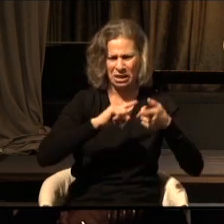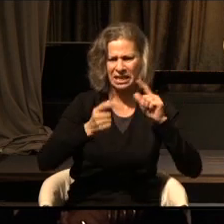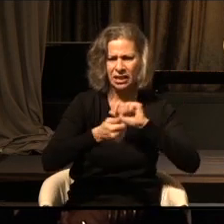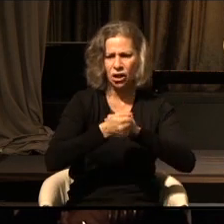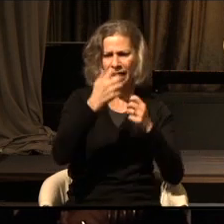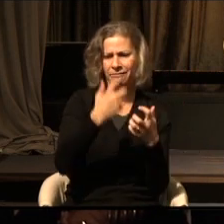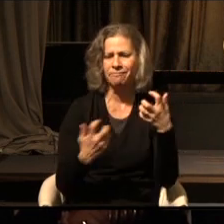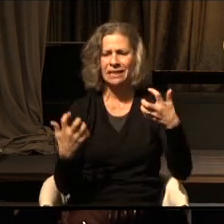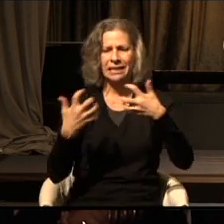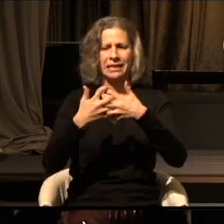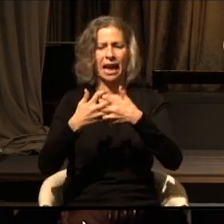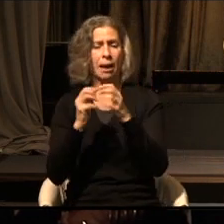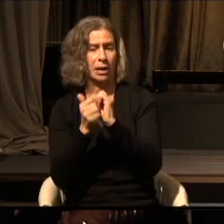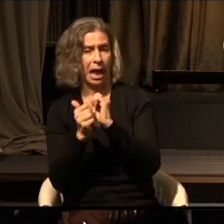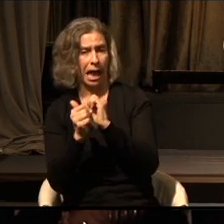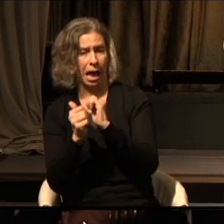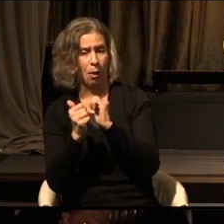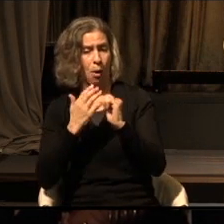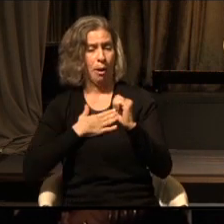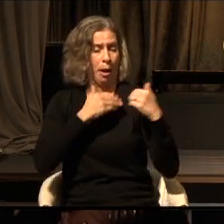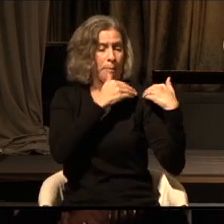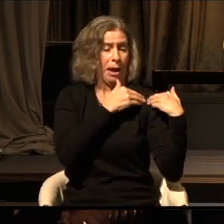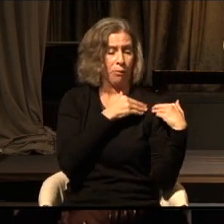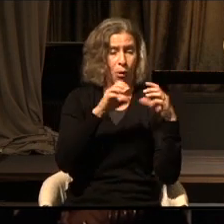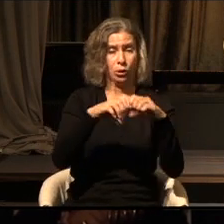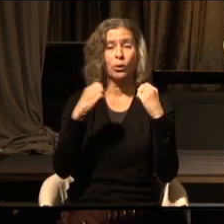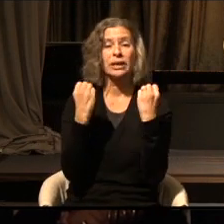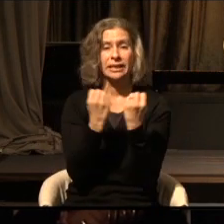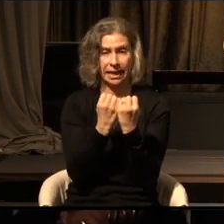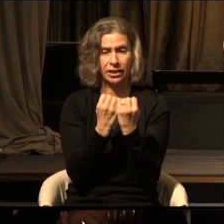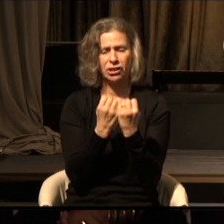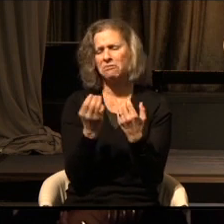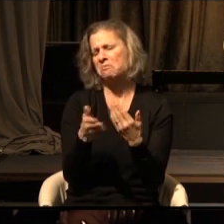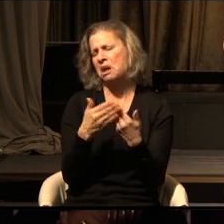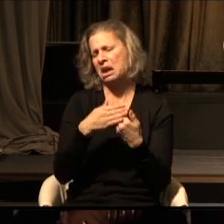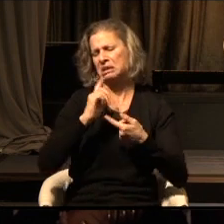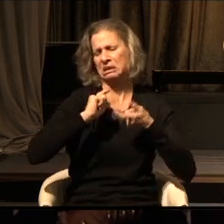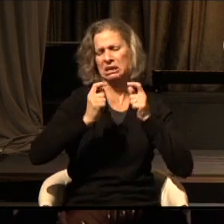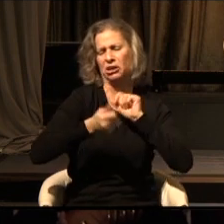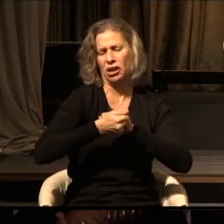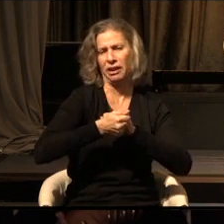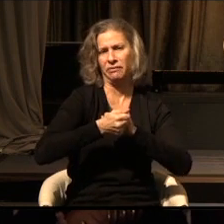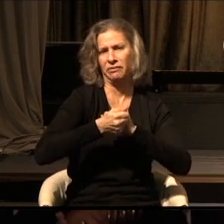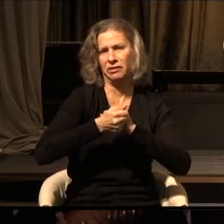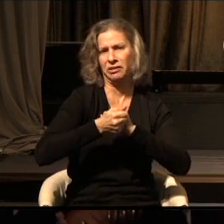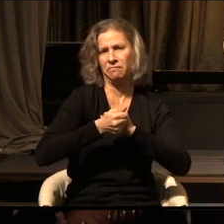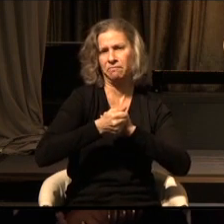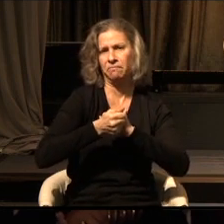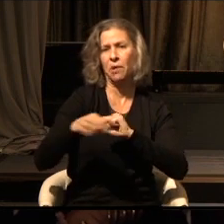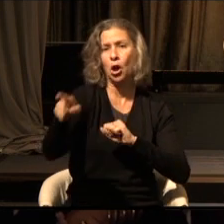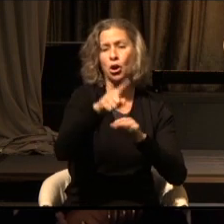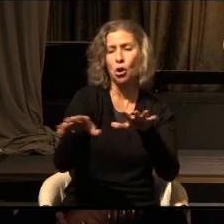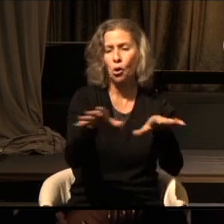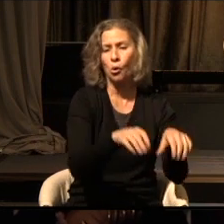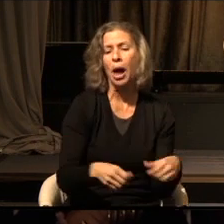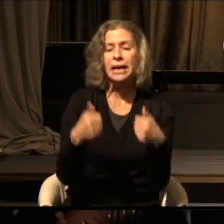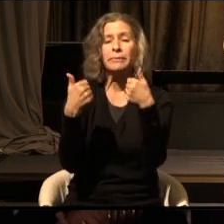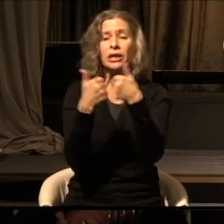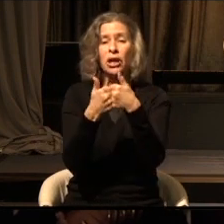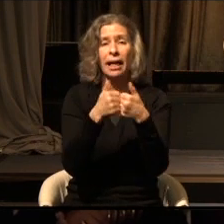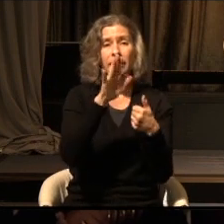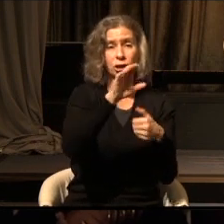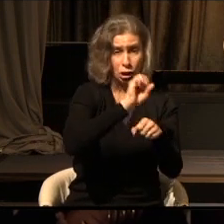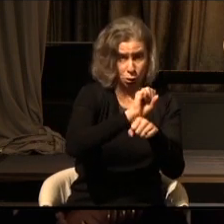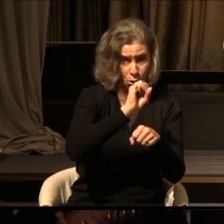adapt. Given my role at this organization at this time, this was a relatively easy shift, and I challenge you to identify the immediate changes you could make in your